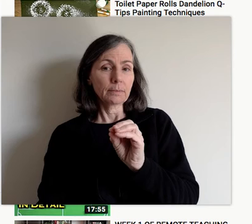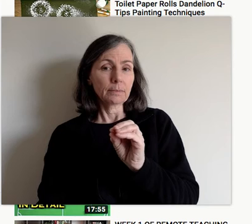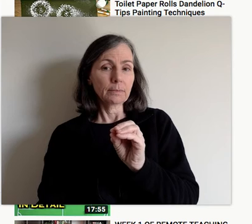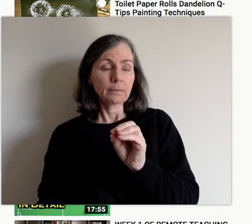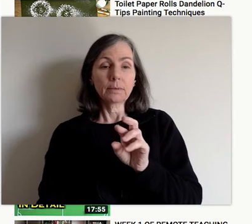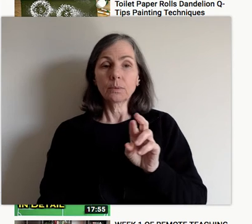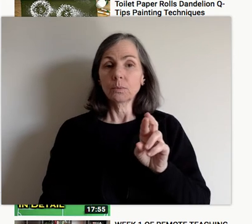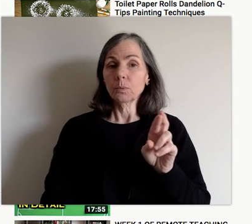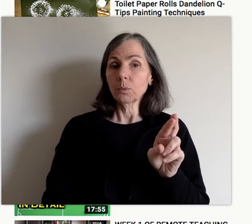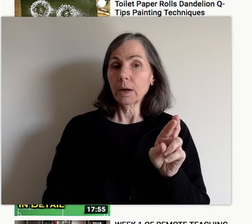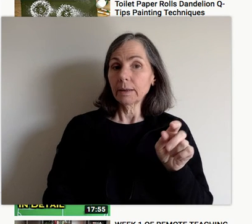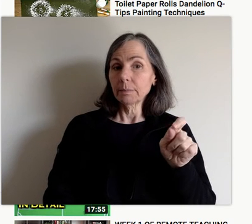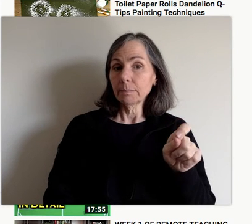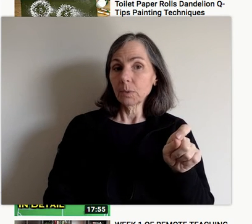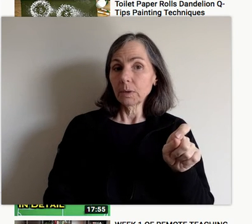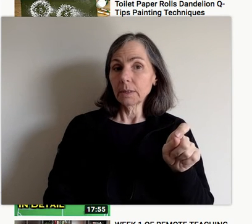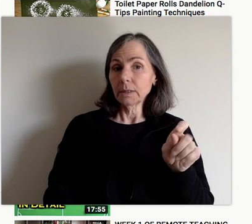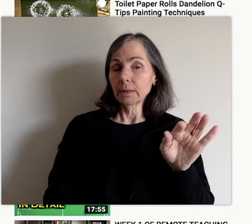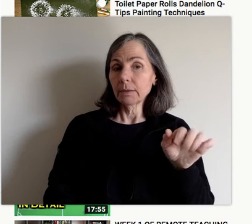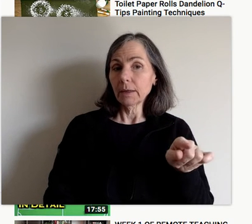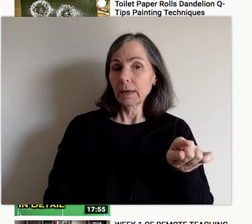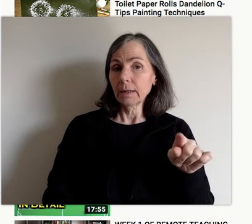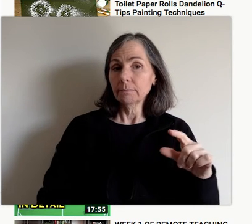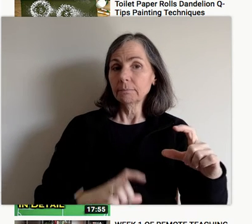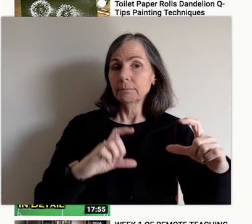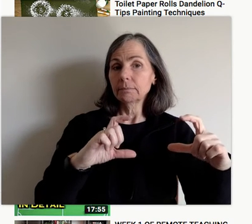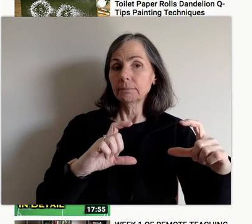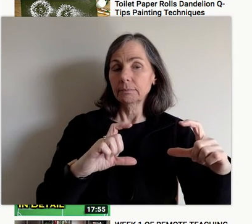And the right one is at